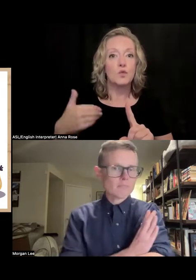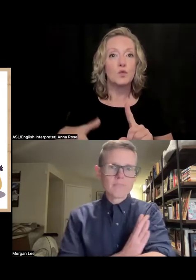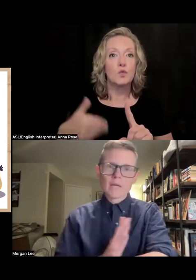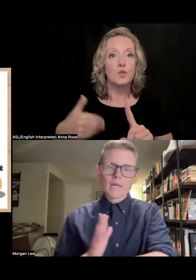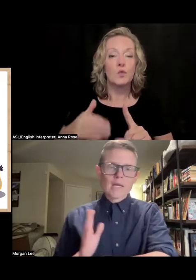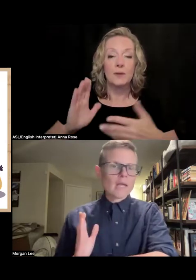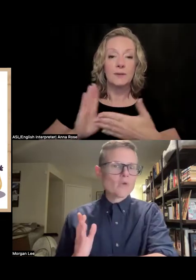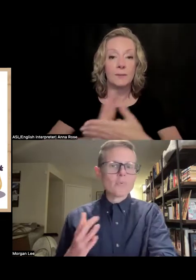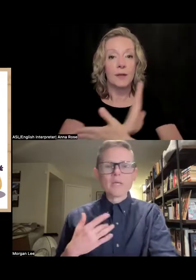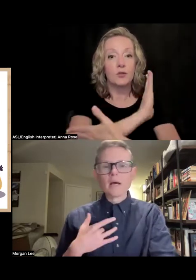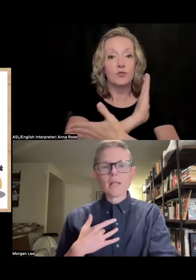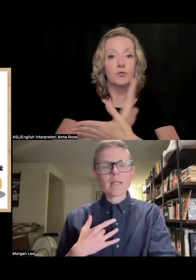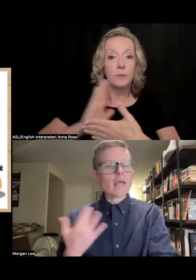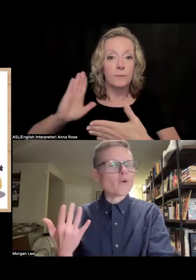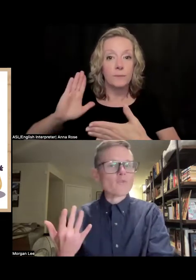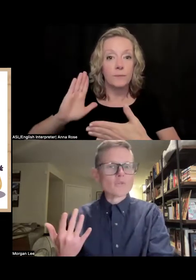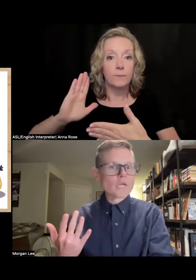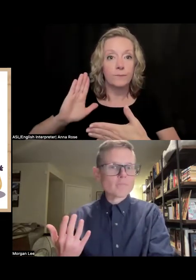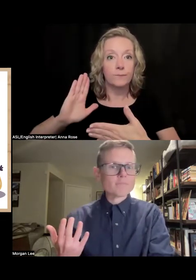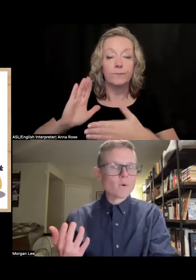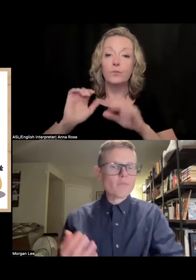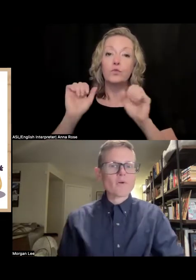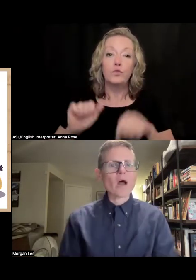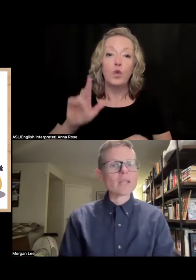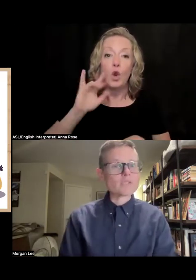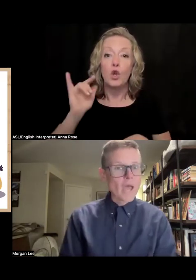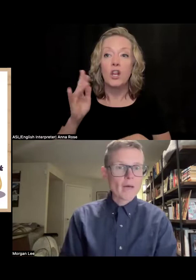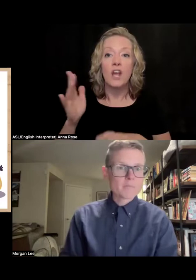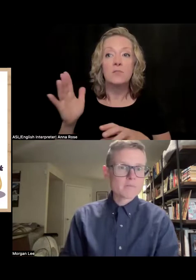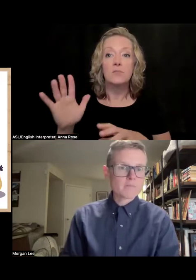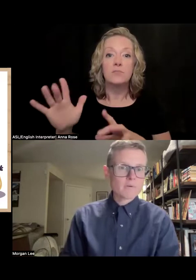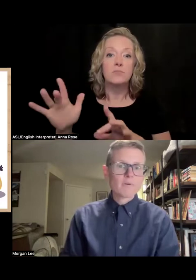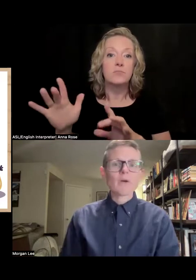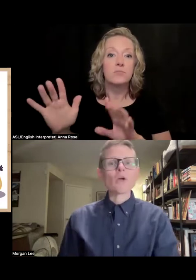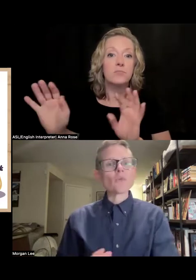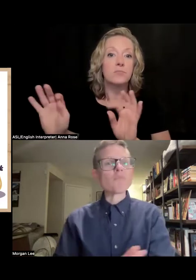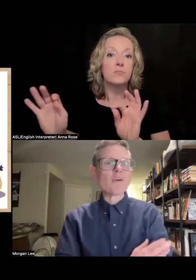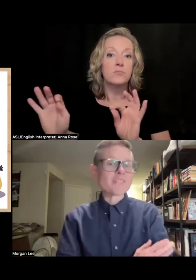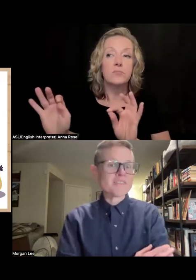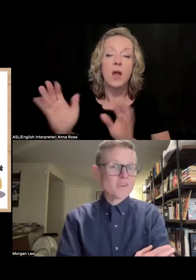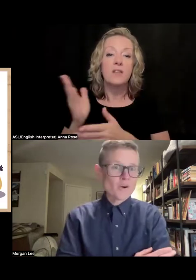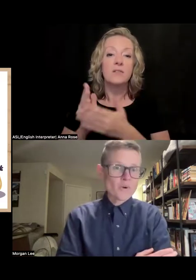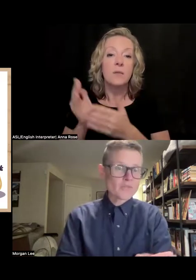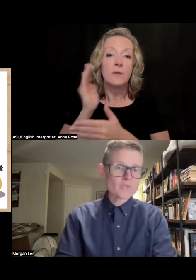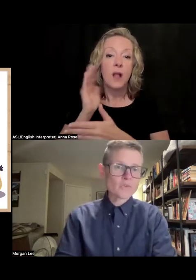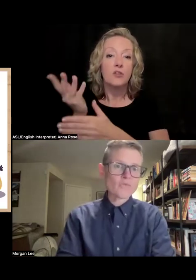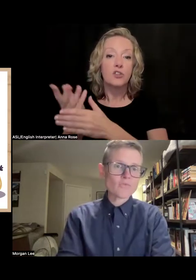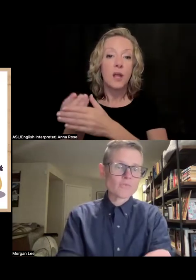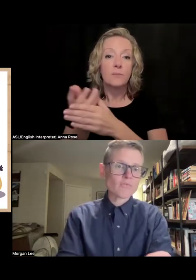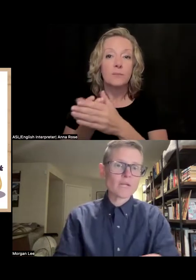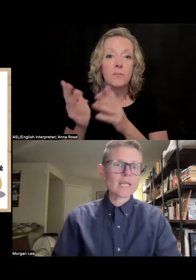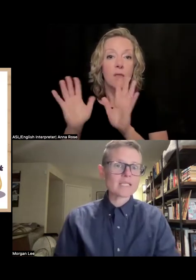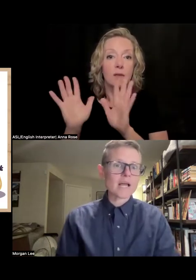spectrum. It could be a lighter version where there are knowledge gaps. It could be very severe where the